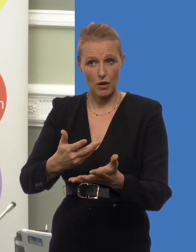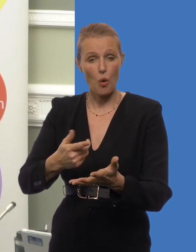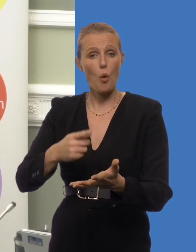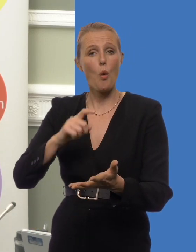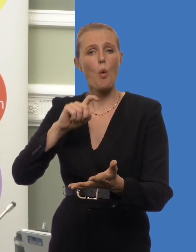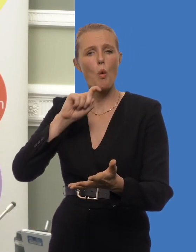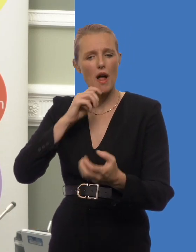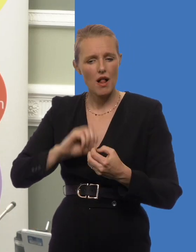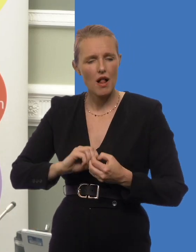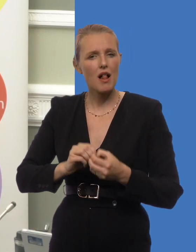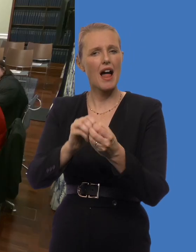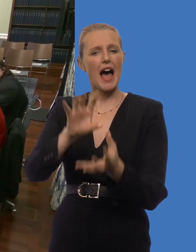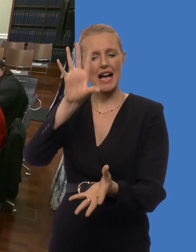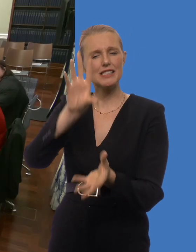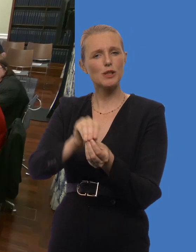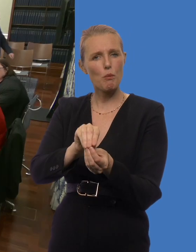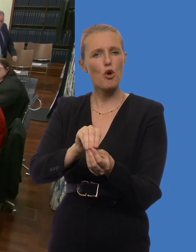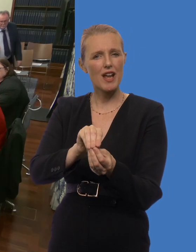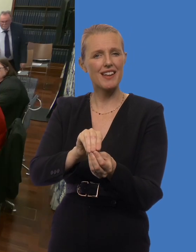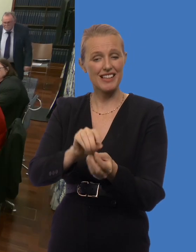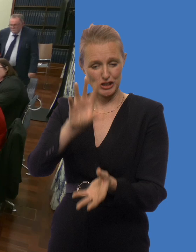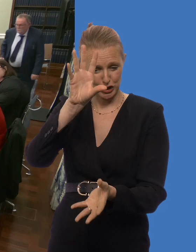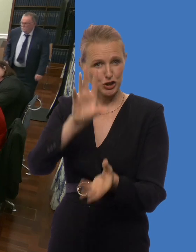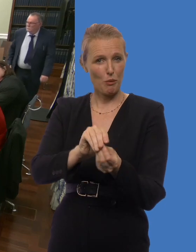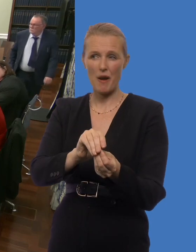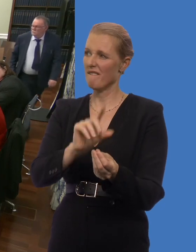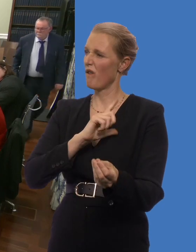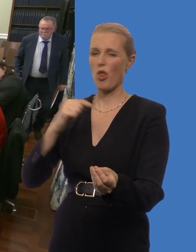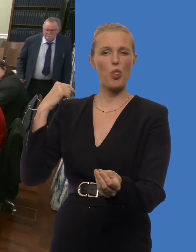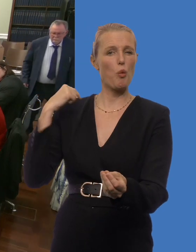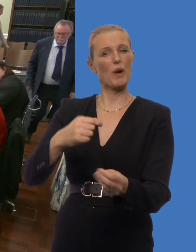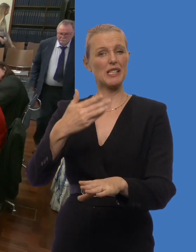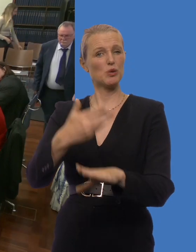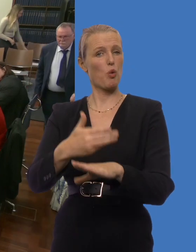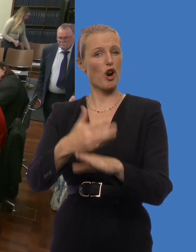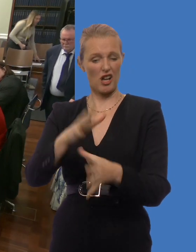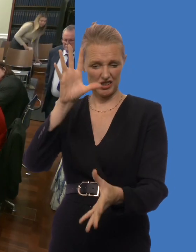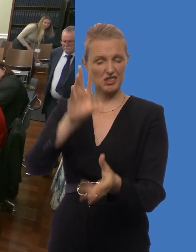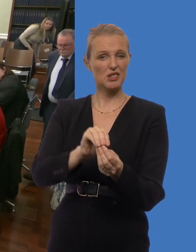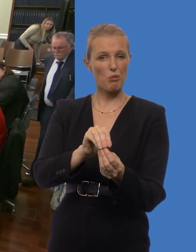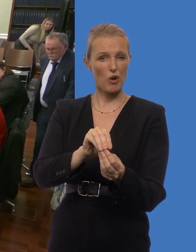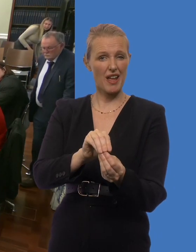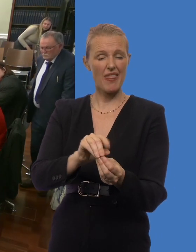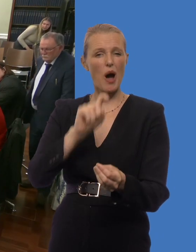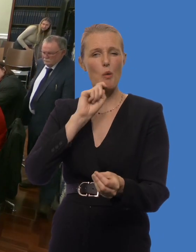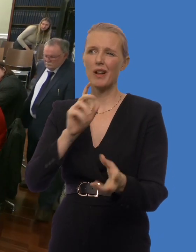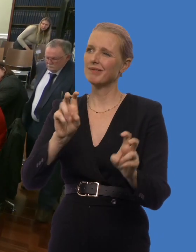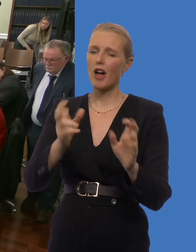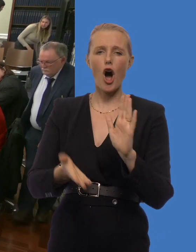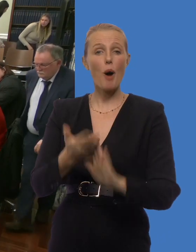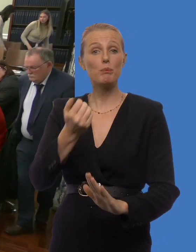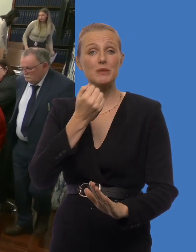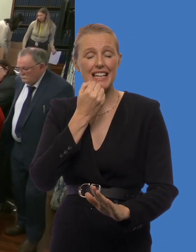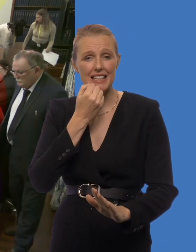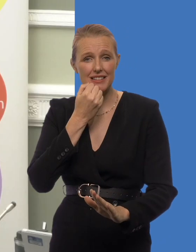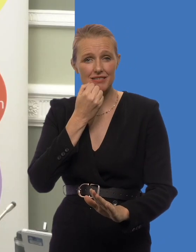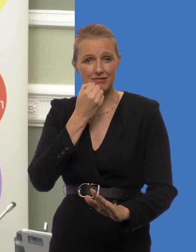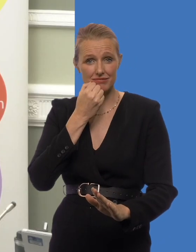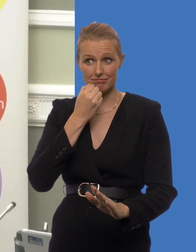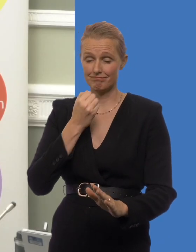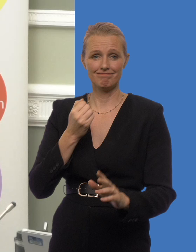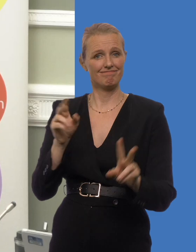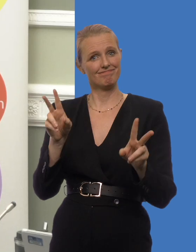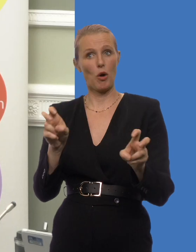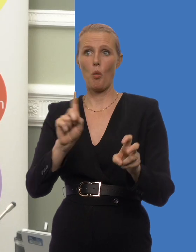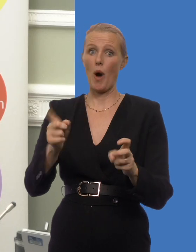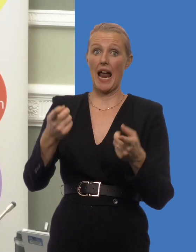bill at the Communities Committee this week. So that'll be a kind of a regular update. What happened to the bill at the Communities